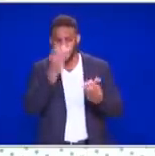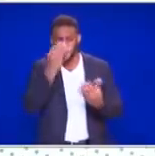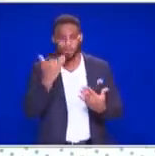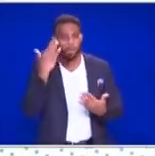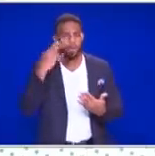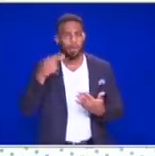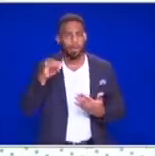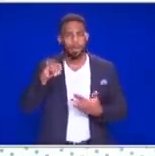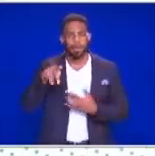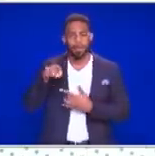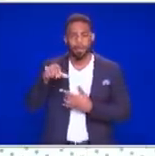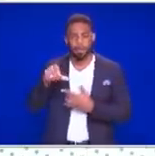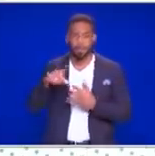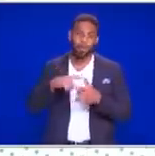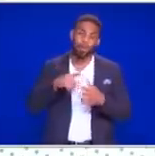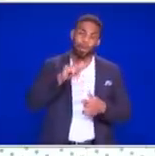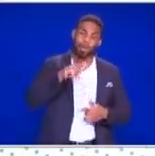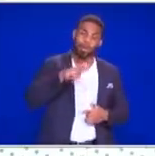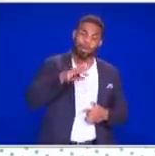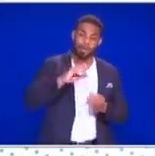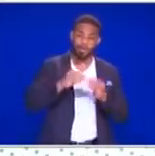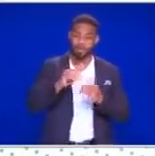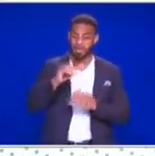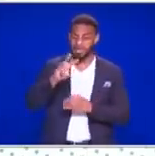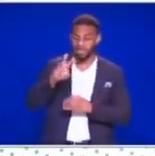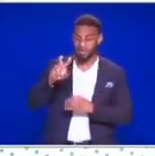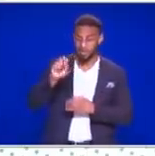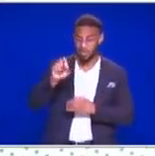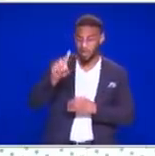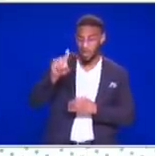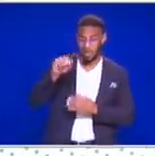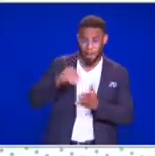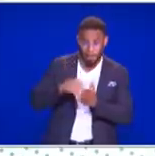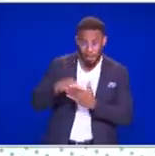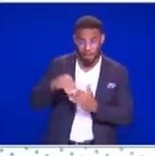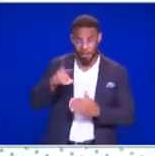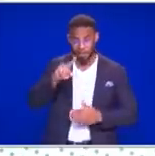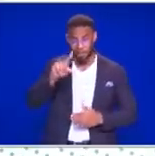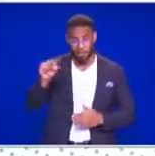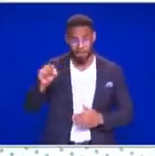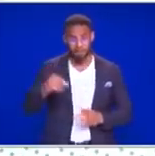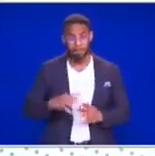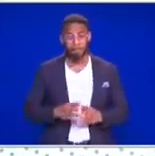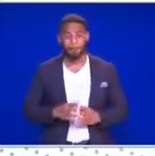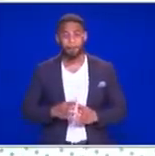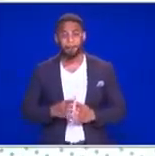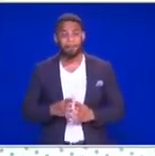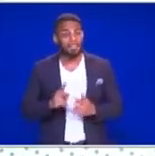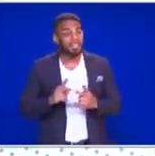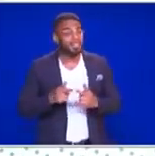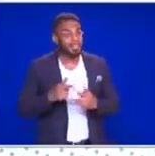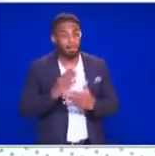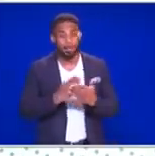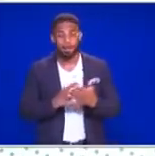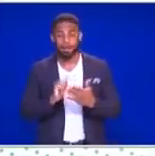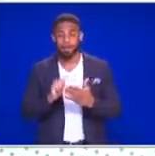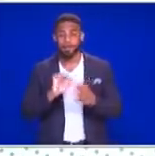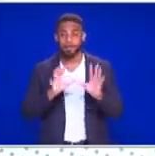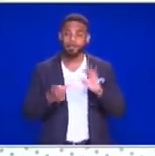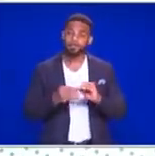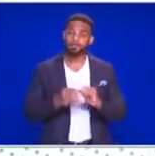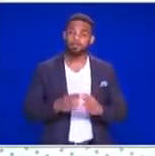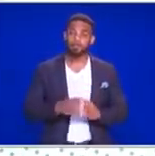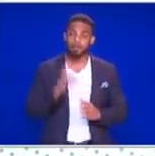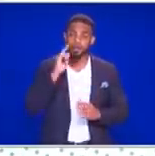that the Hispanic or Latino population numbered 62.1 million in 2020. The second component of this